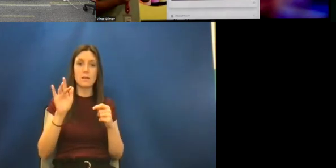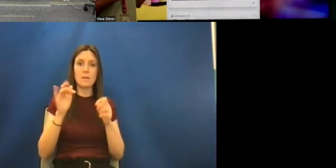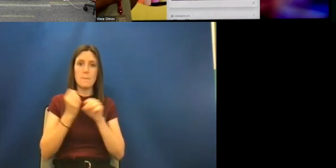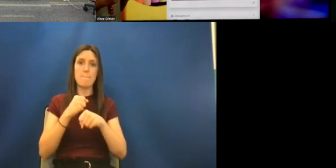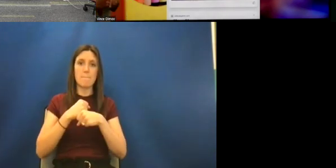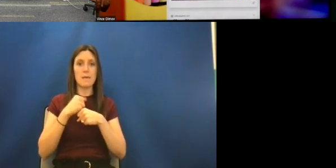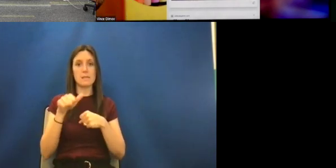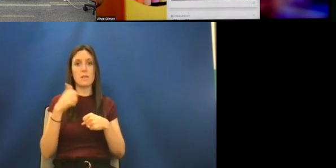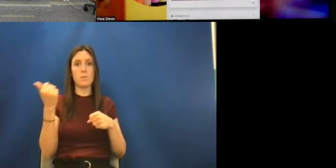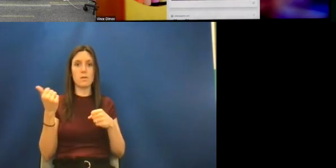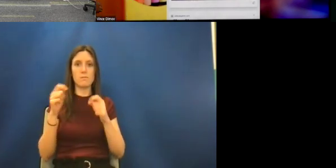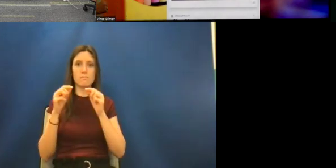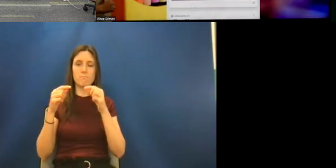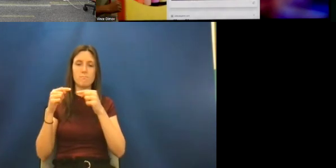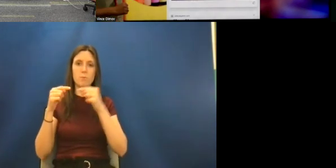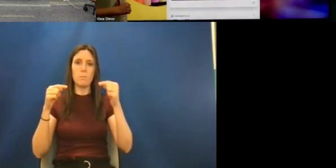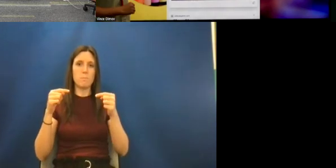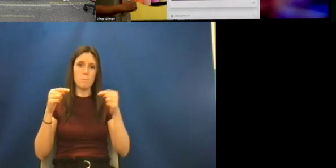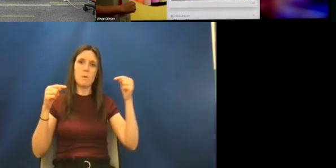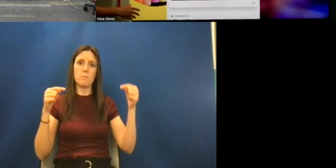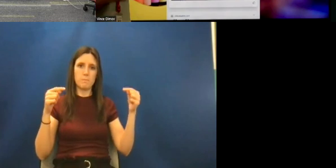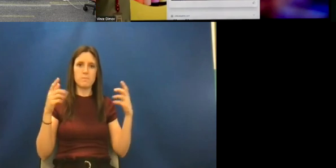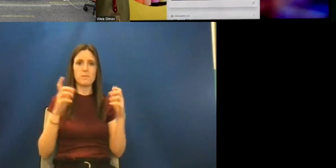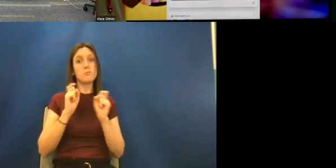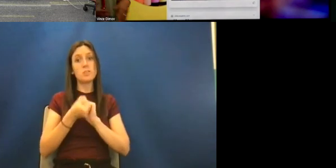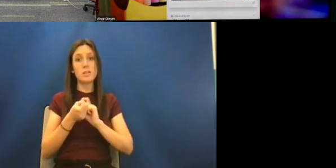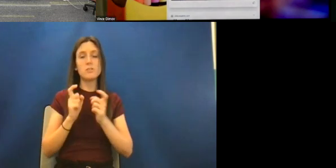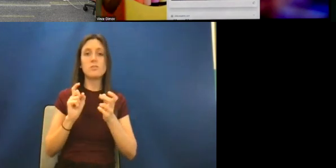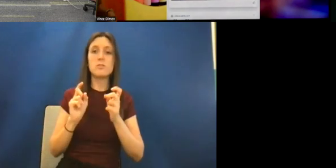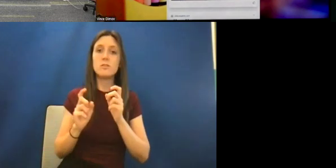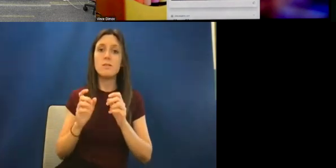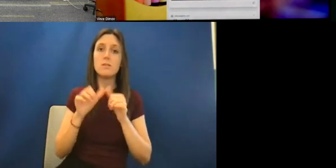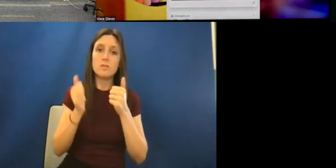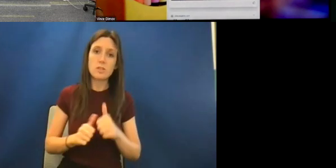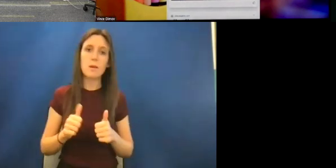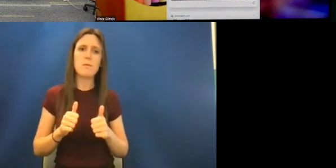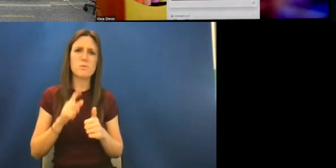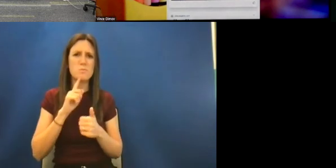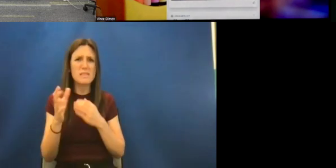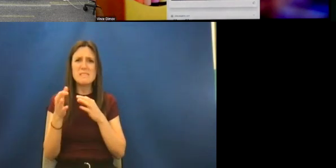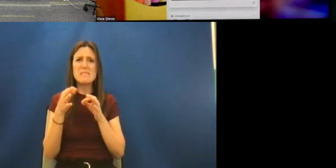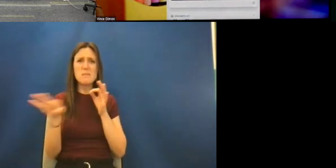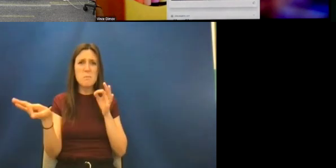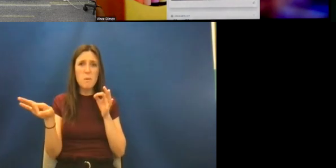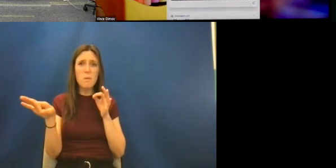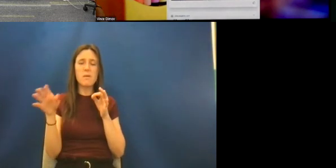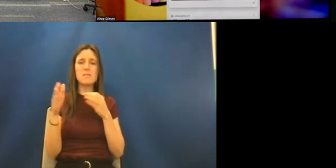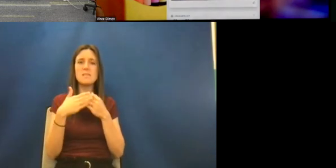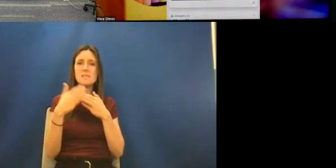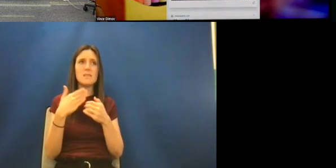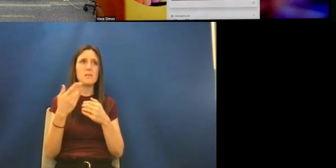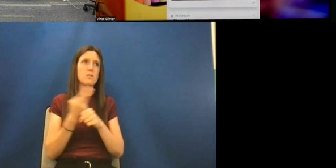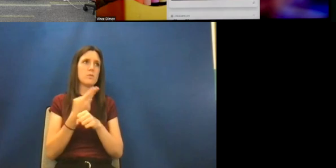it just does it really easy, and you could just go up here and change the shape, and you got a new shape and new color. It makes it really simple and quick to use.